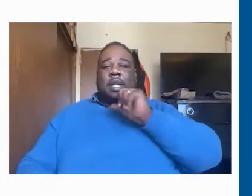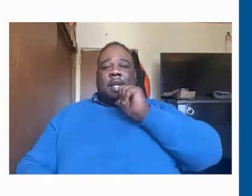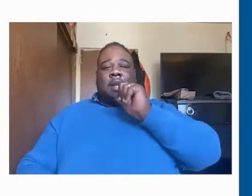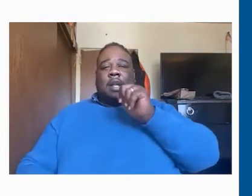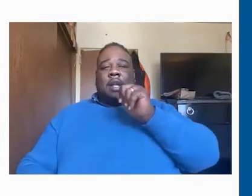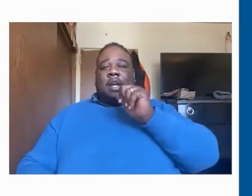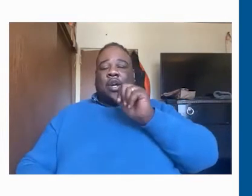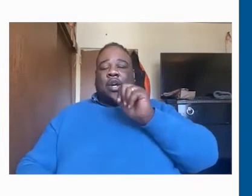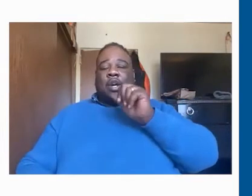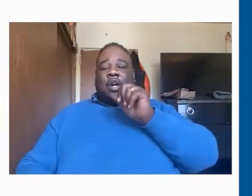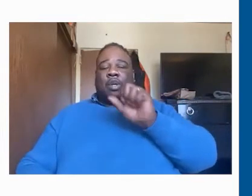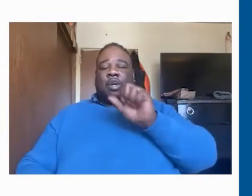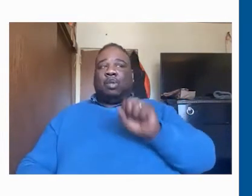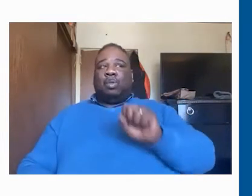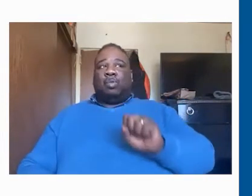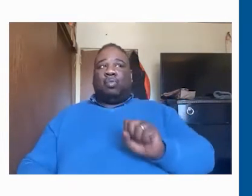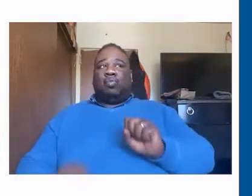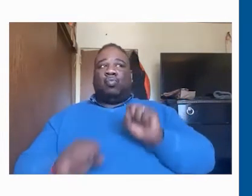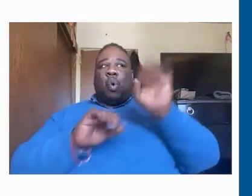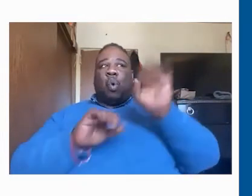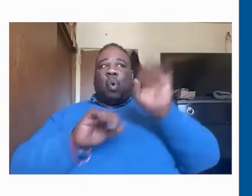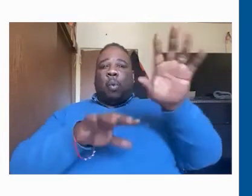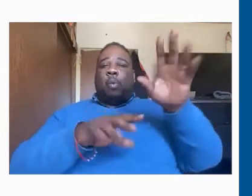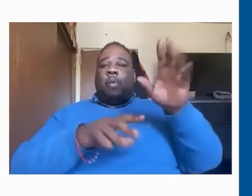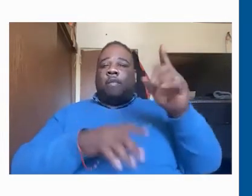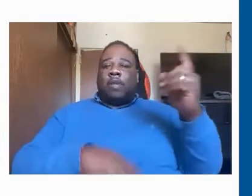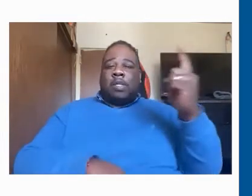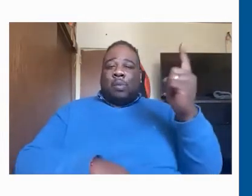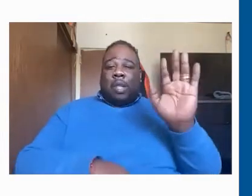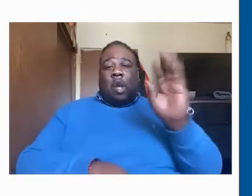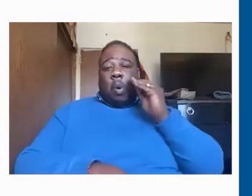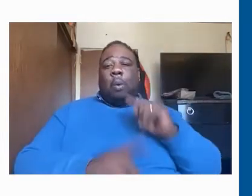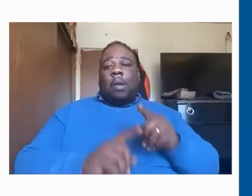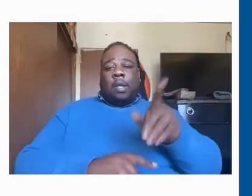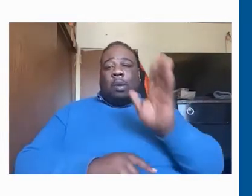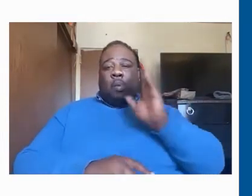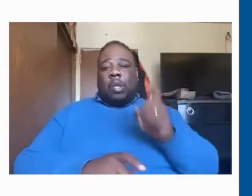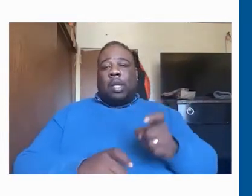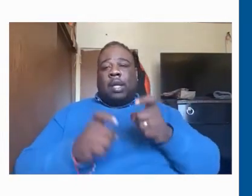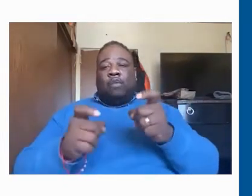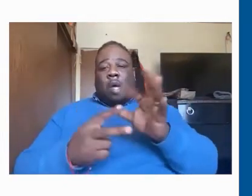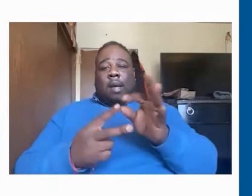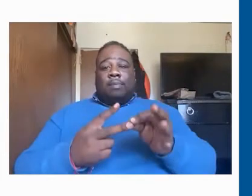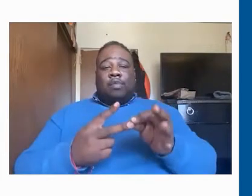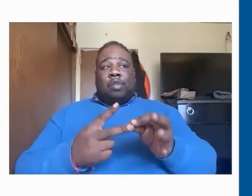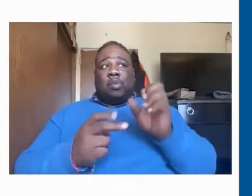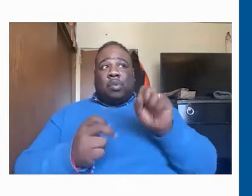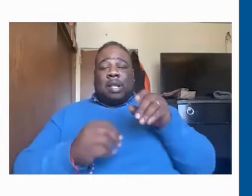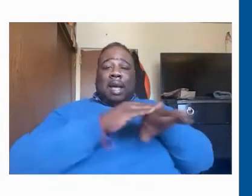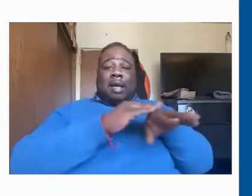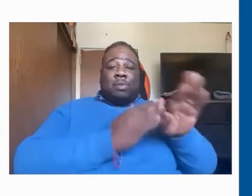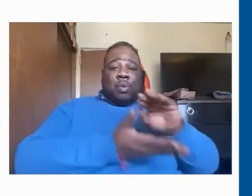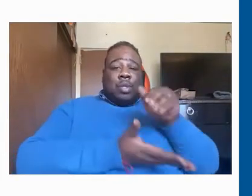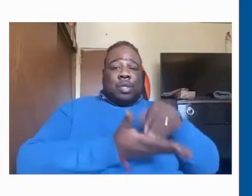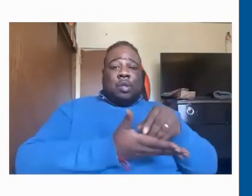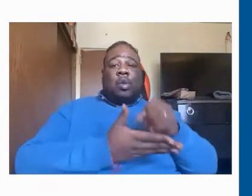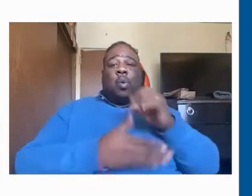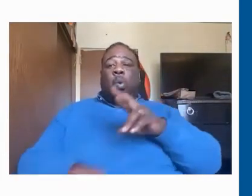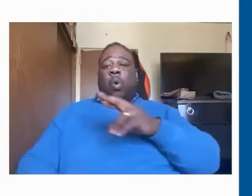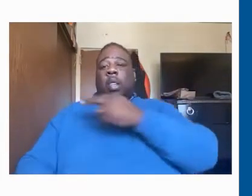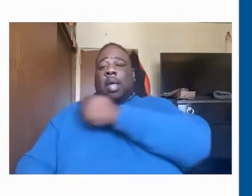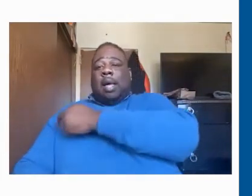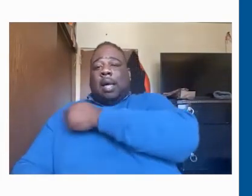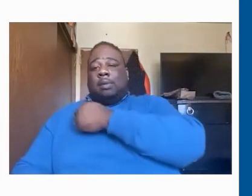going to take you to the either option of the accessible evacuation center or hospital. Again, that program is called the Homebound